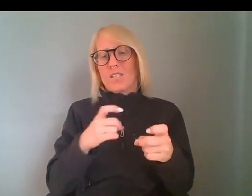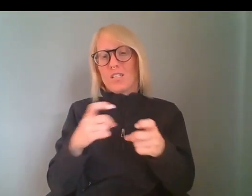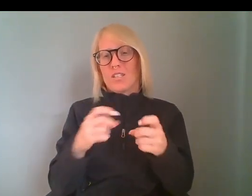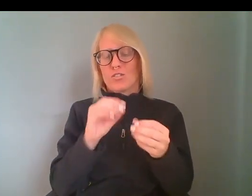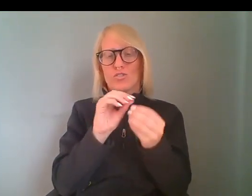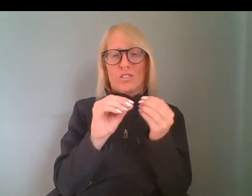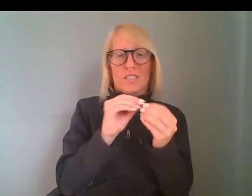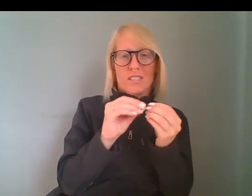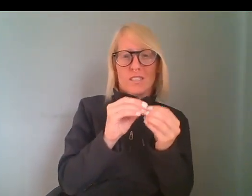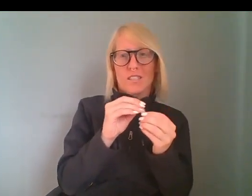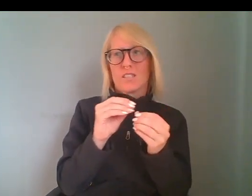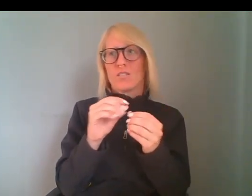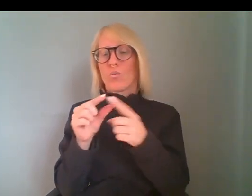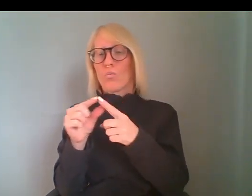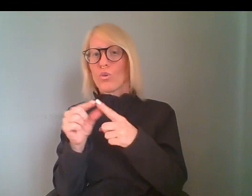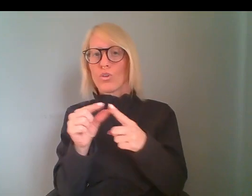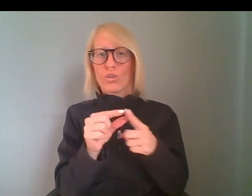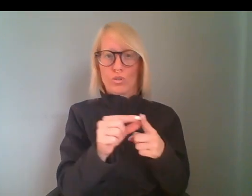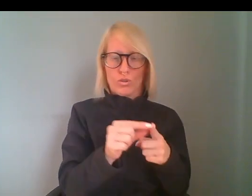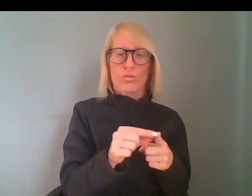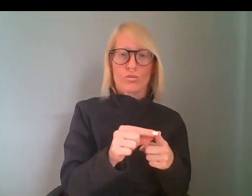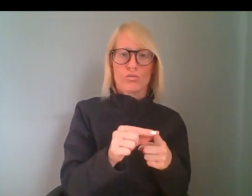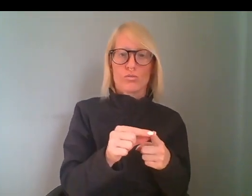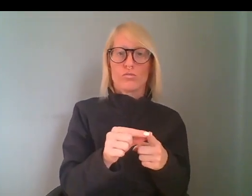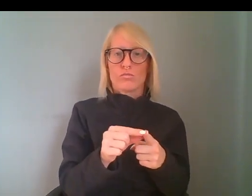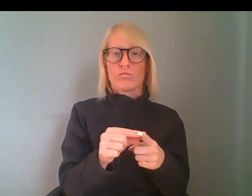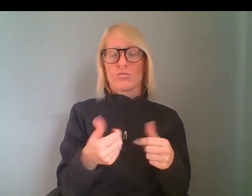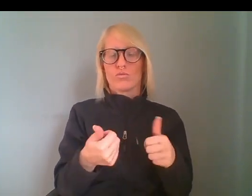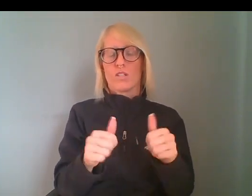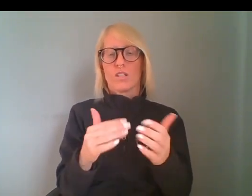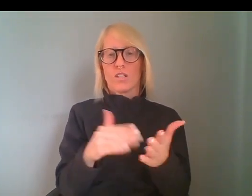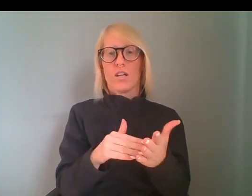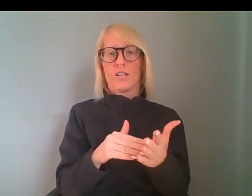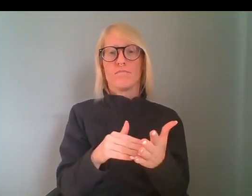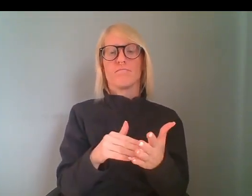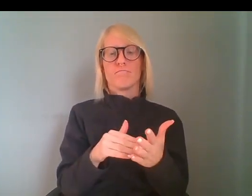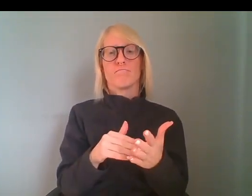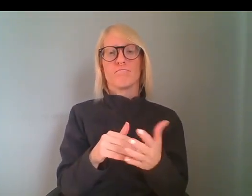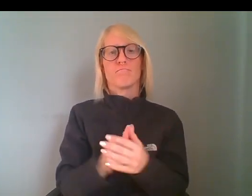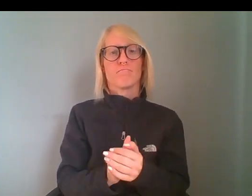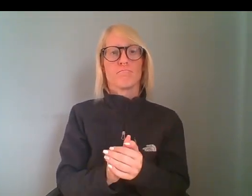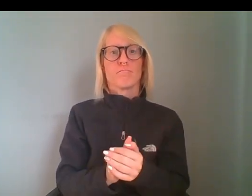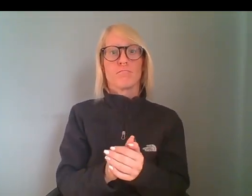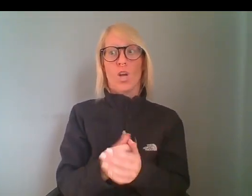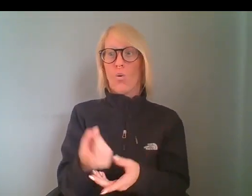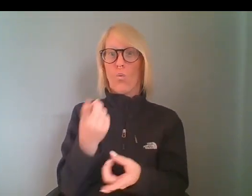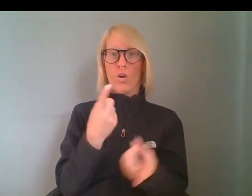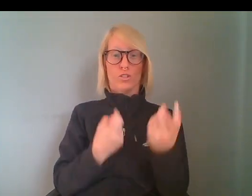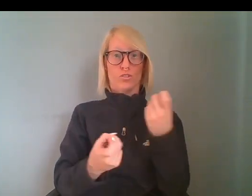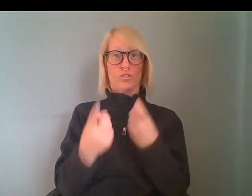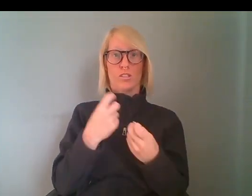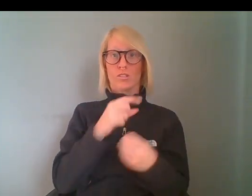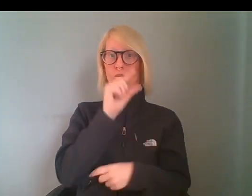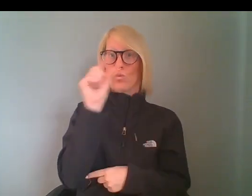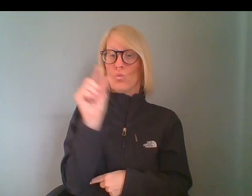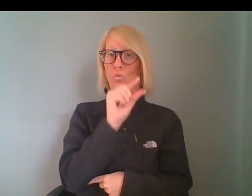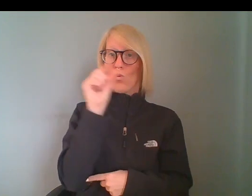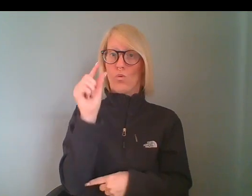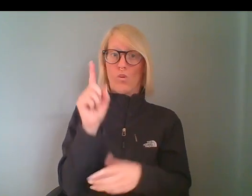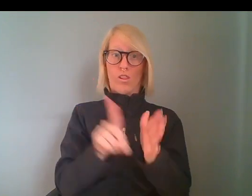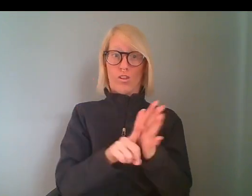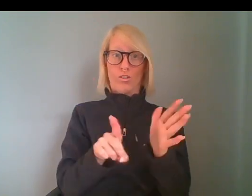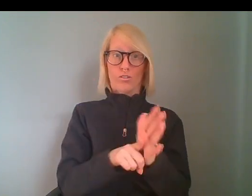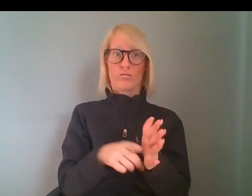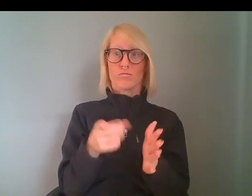edit the words in it. So does anyone have any questions about Google Alerts? That's definitely the one takeaway if you're not doing. I